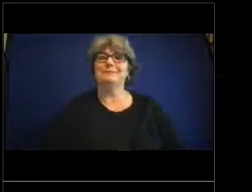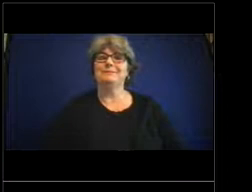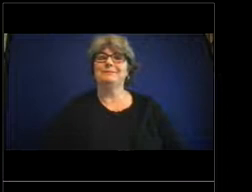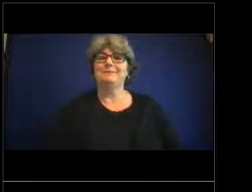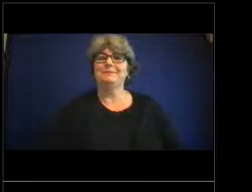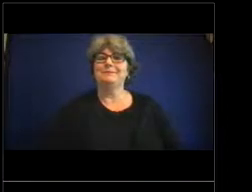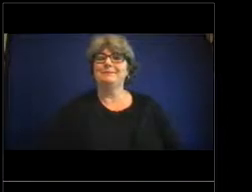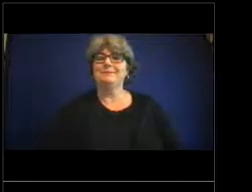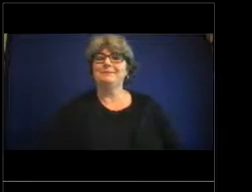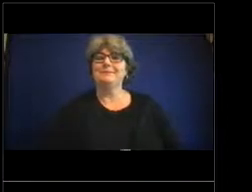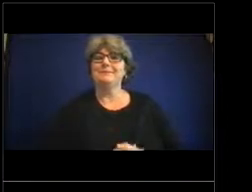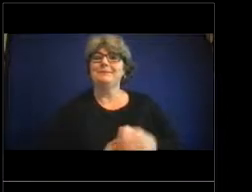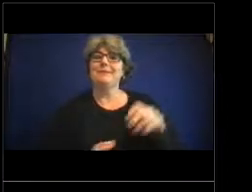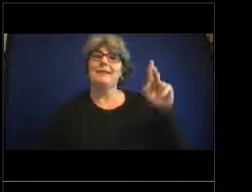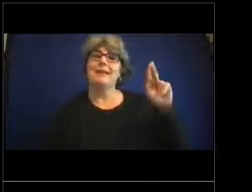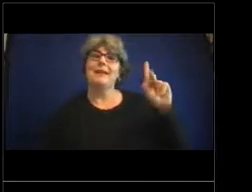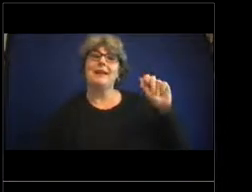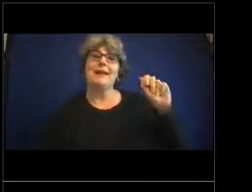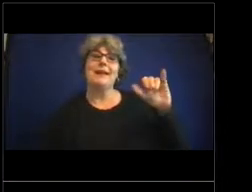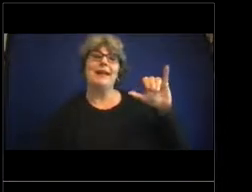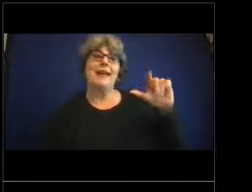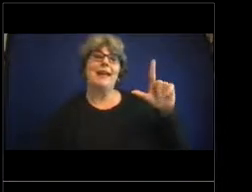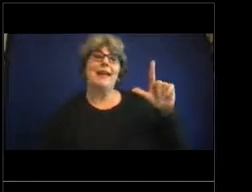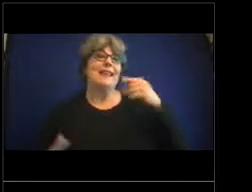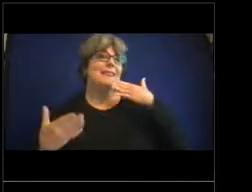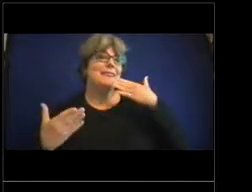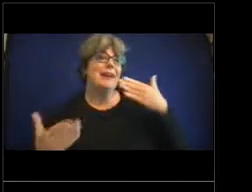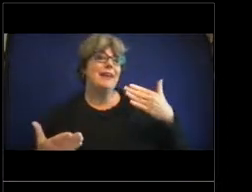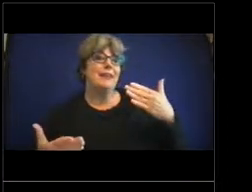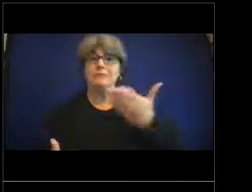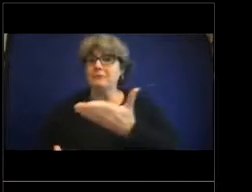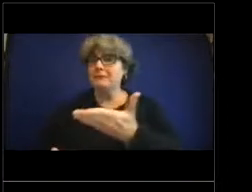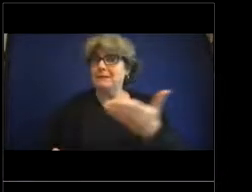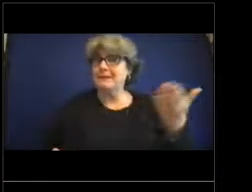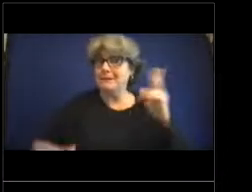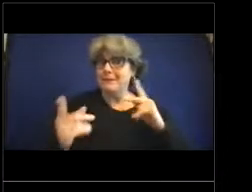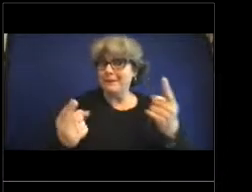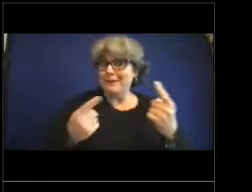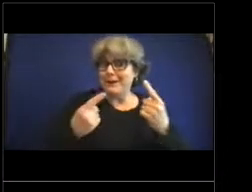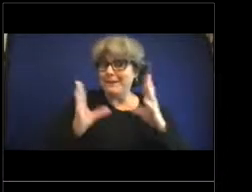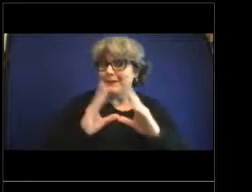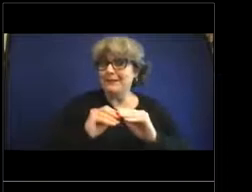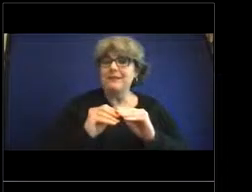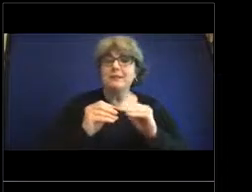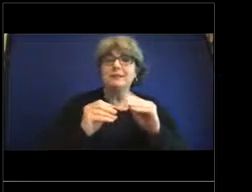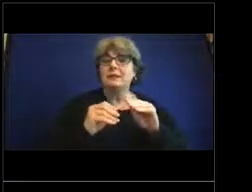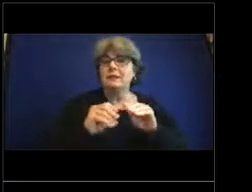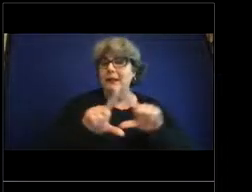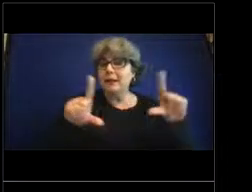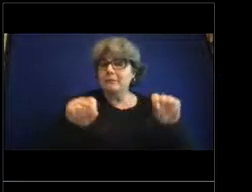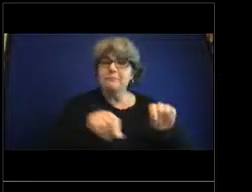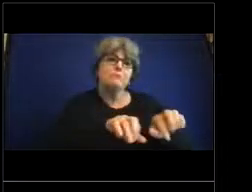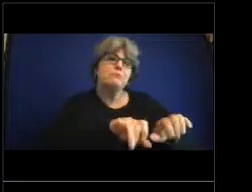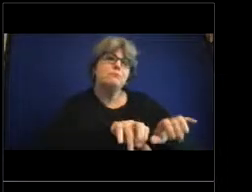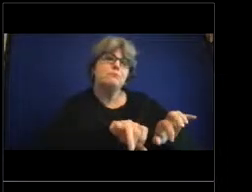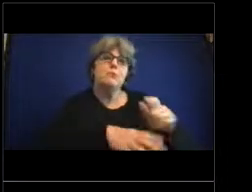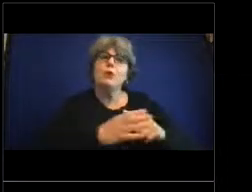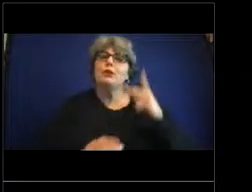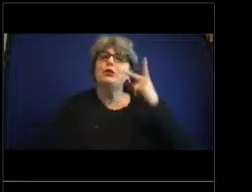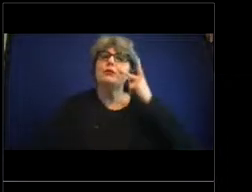That's great, Christina and Paul. Thank you so much. Let's hear from some of our attendees. Type in the question box what you see